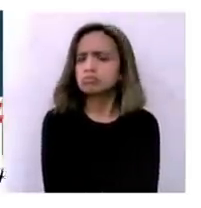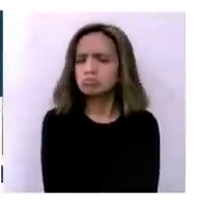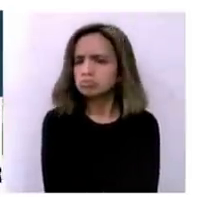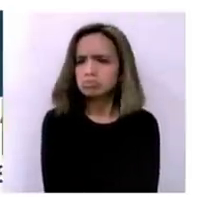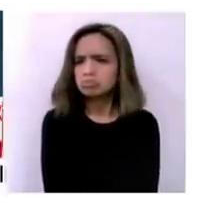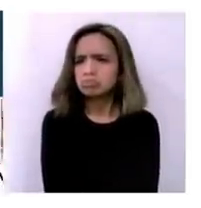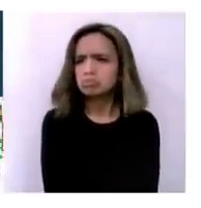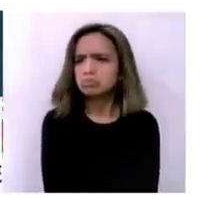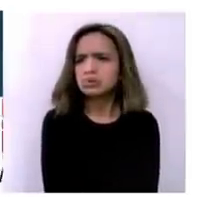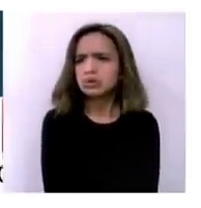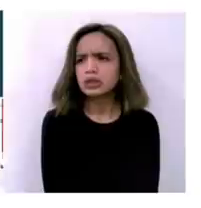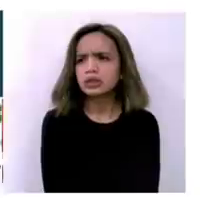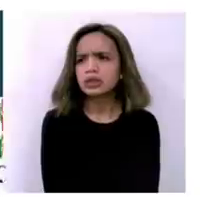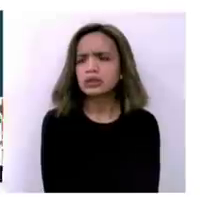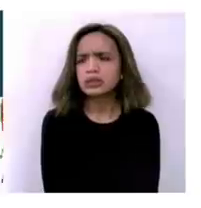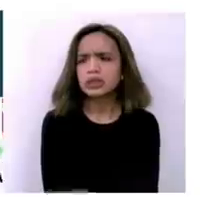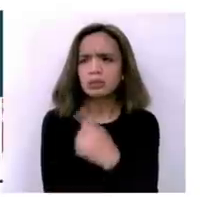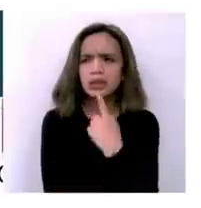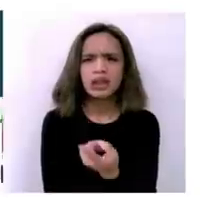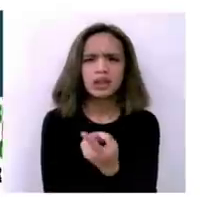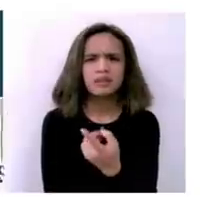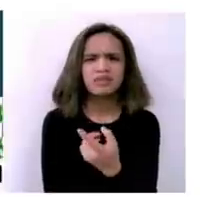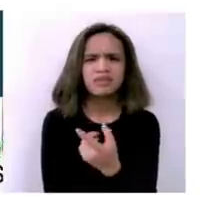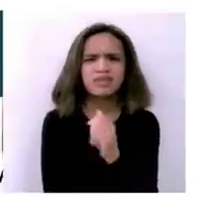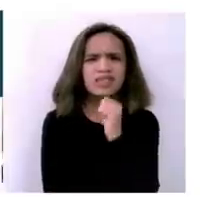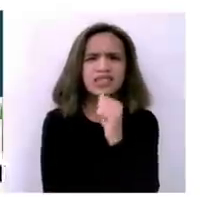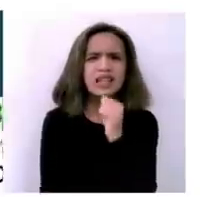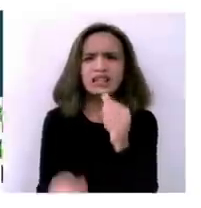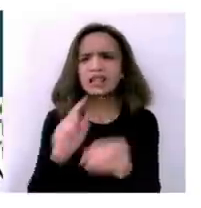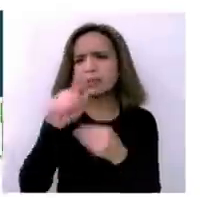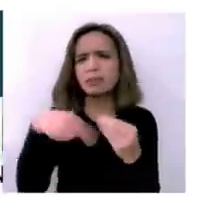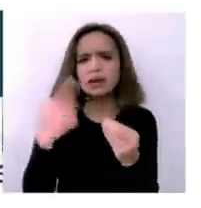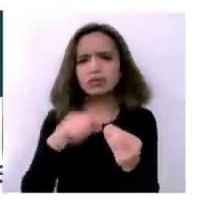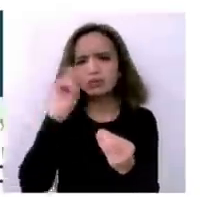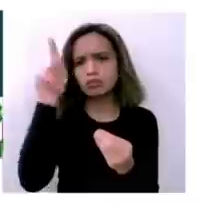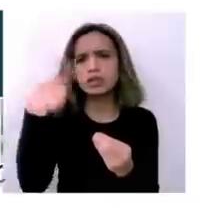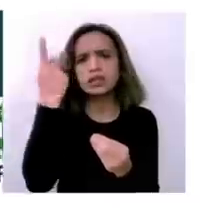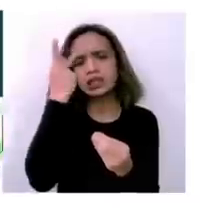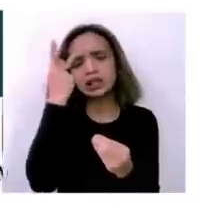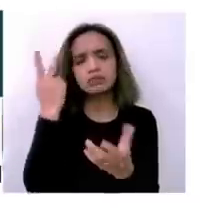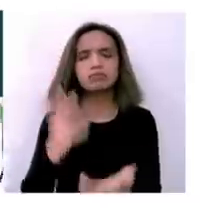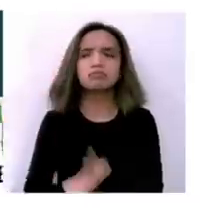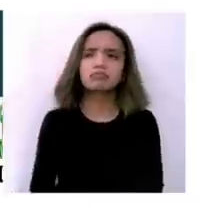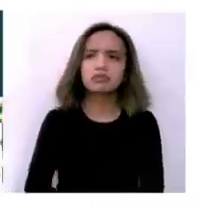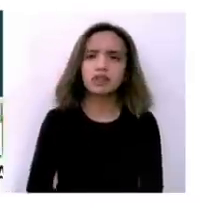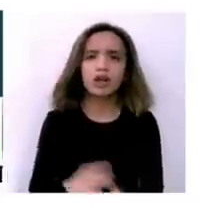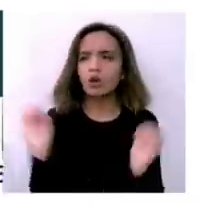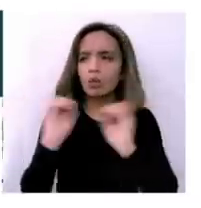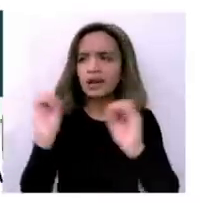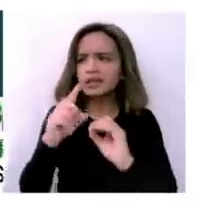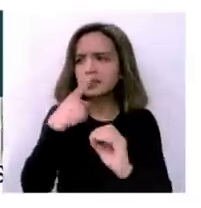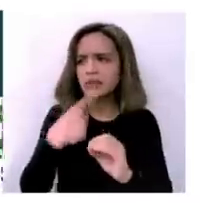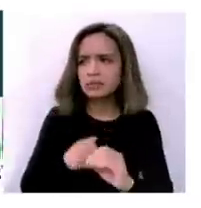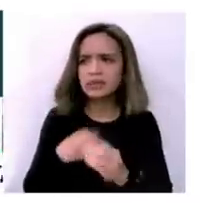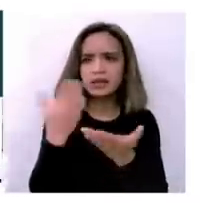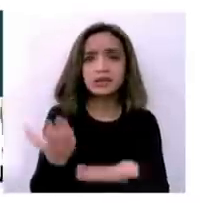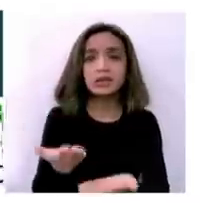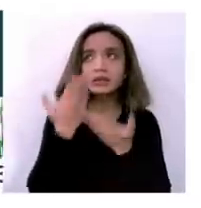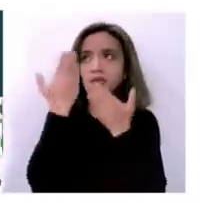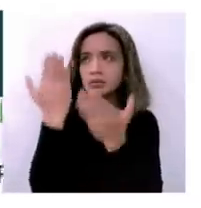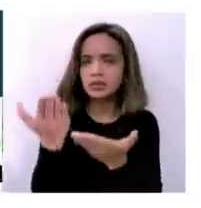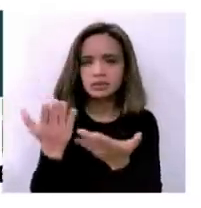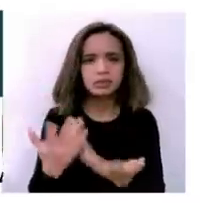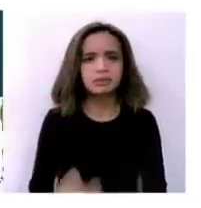he said talaga it's a non-political issue. So he did not say any endorsements. He did not